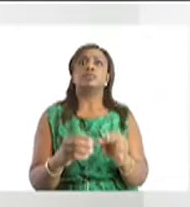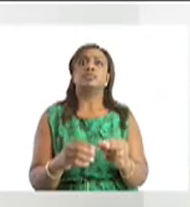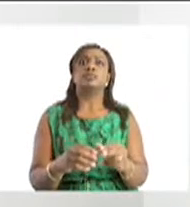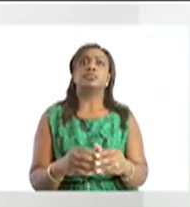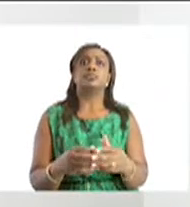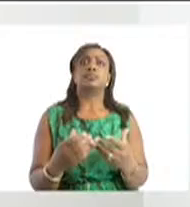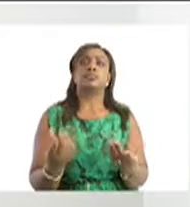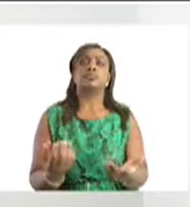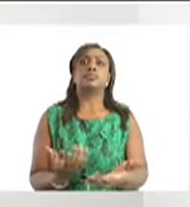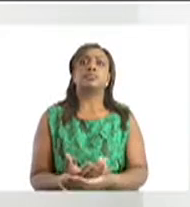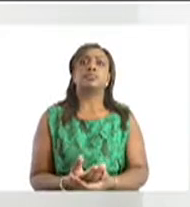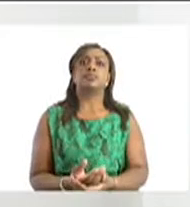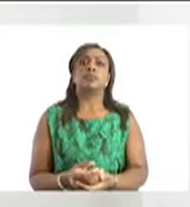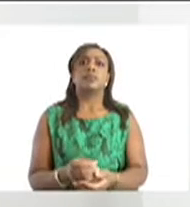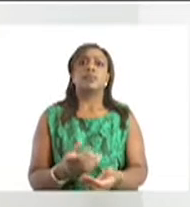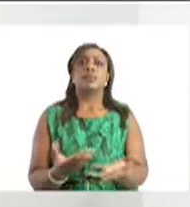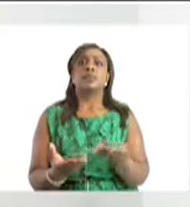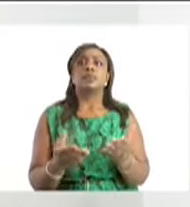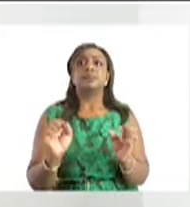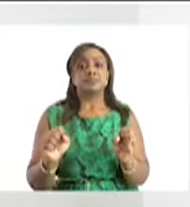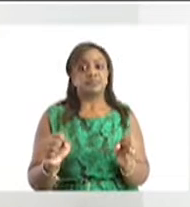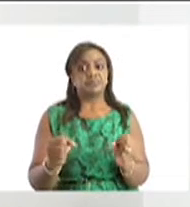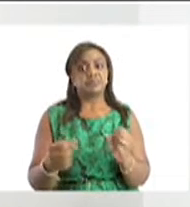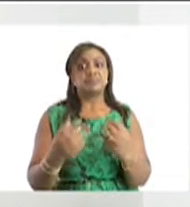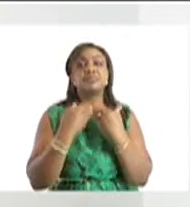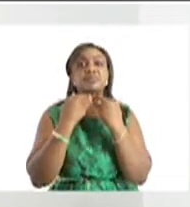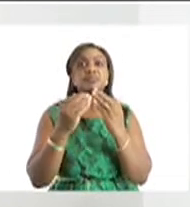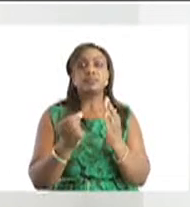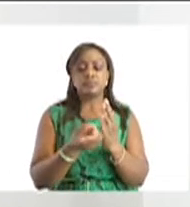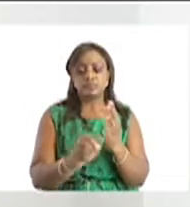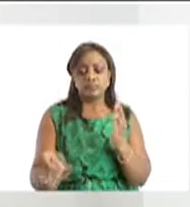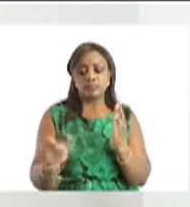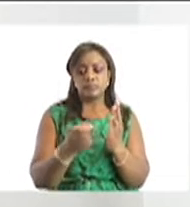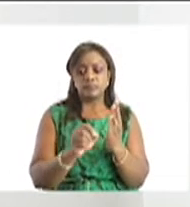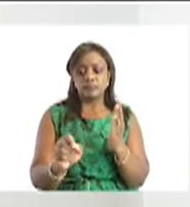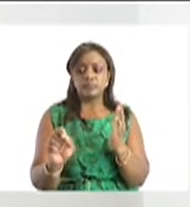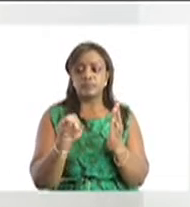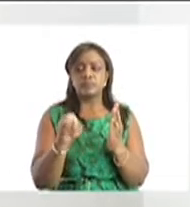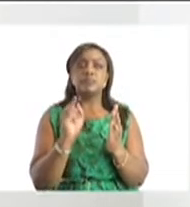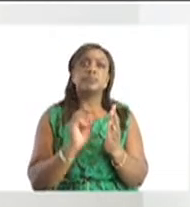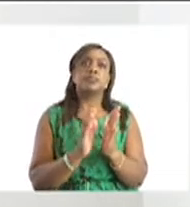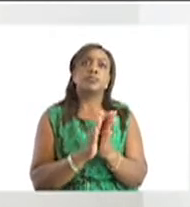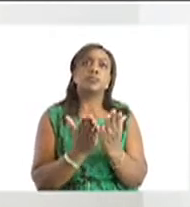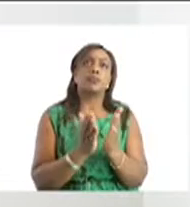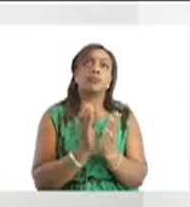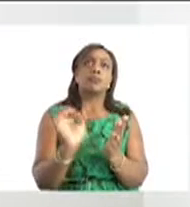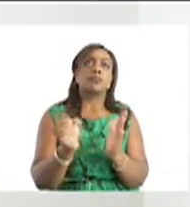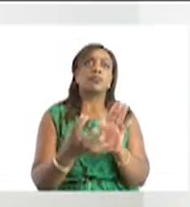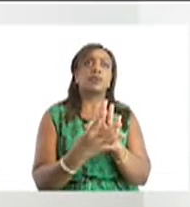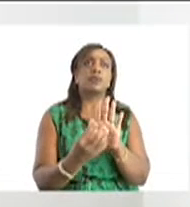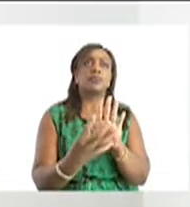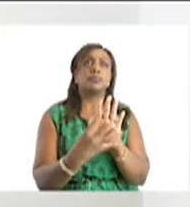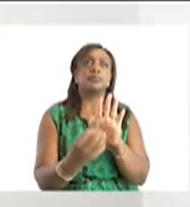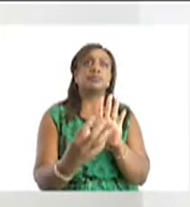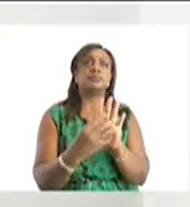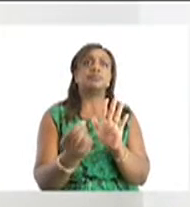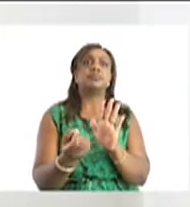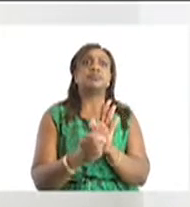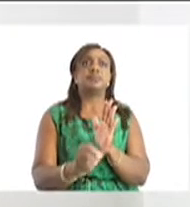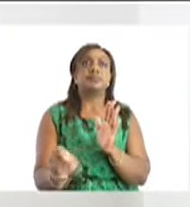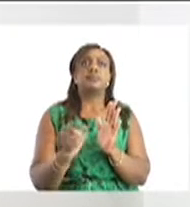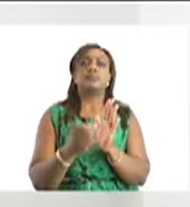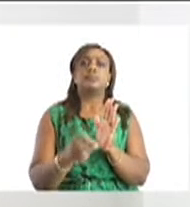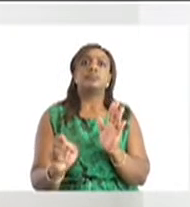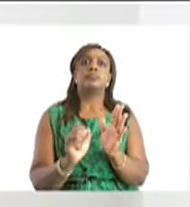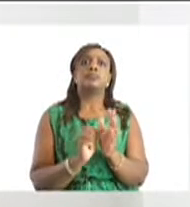just note down at the notes there where it says notes in your booklet. You can give answers there and get